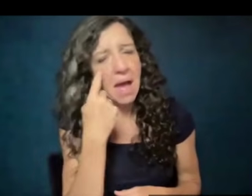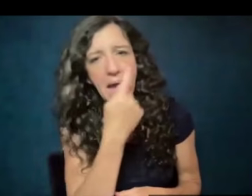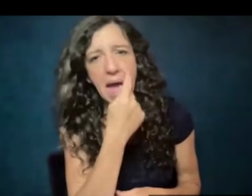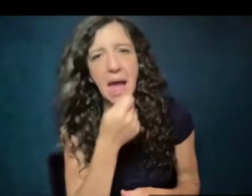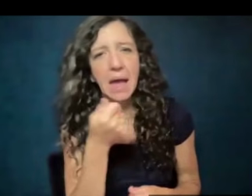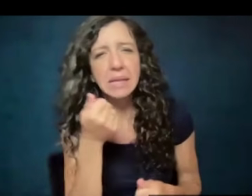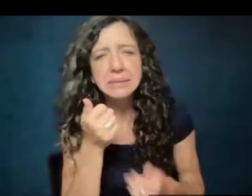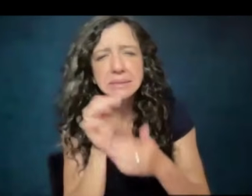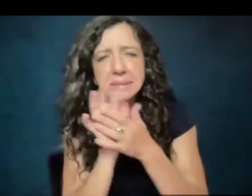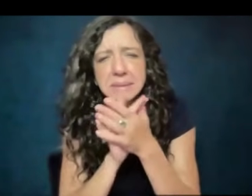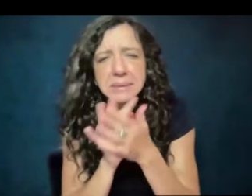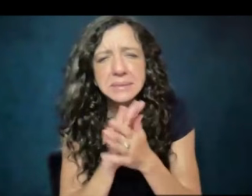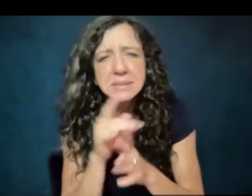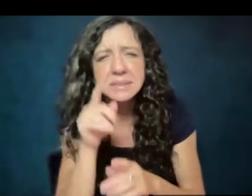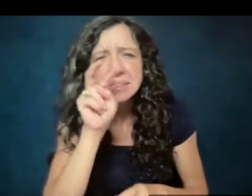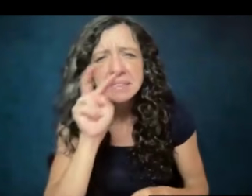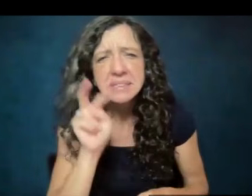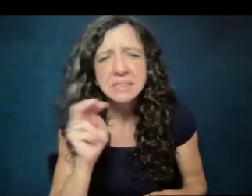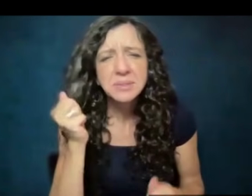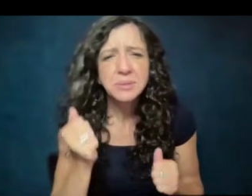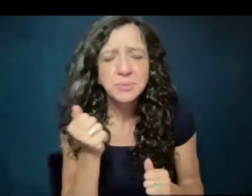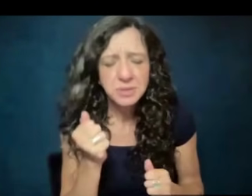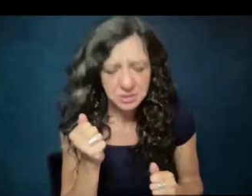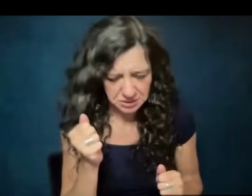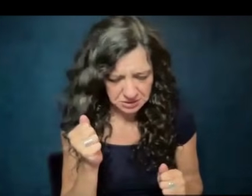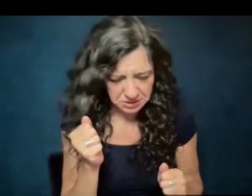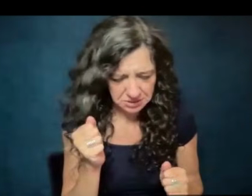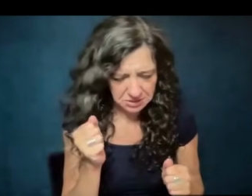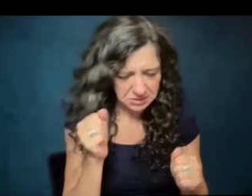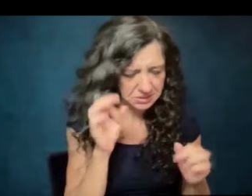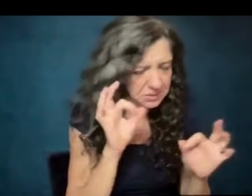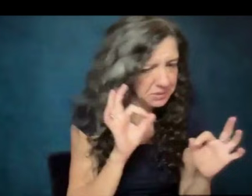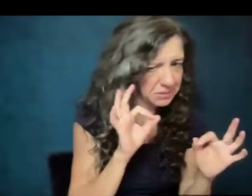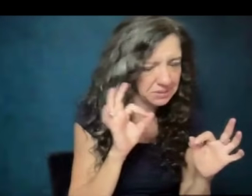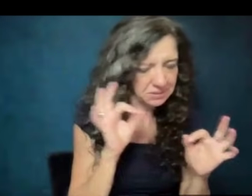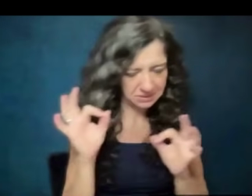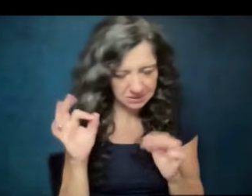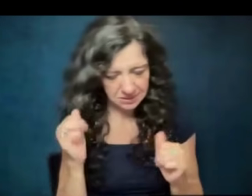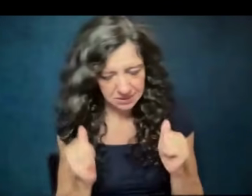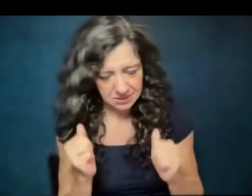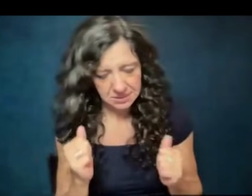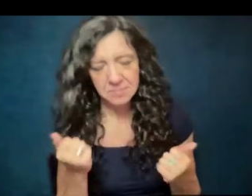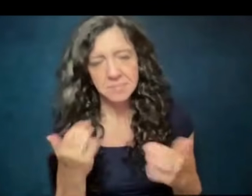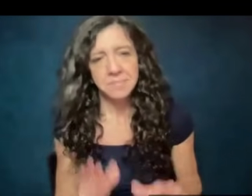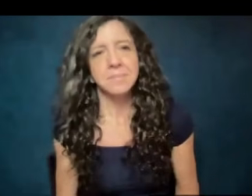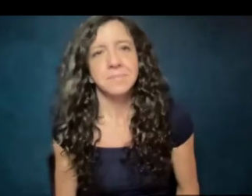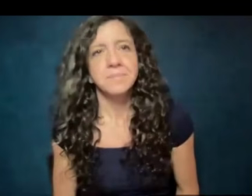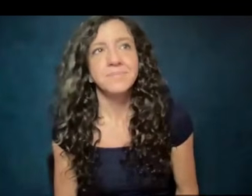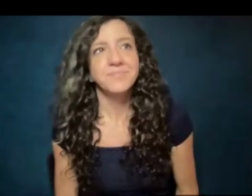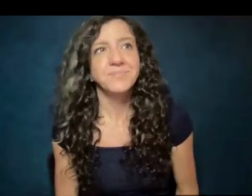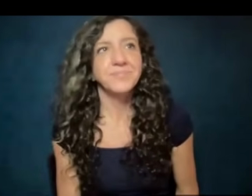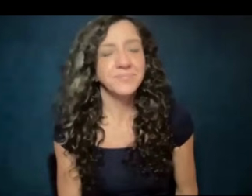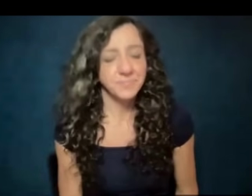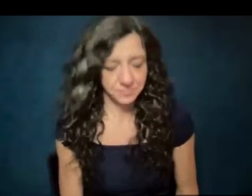eyes are getting blurry, and I'm not sure which lens to look through at this point.